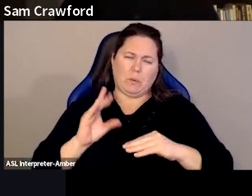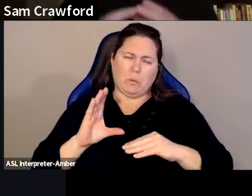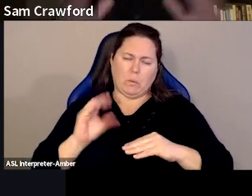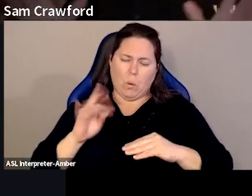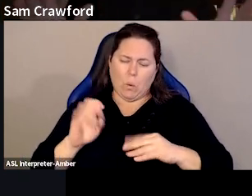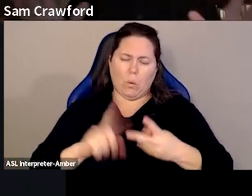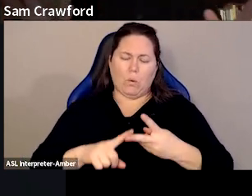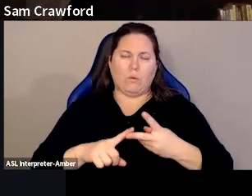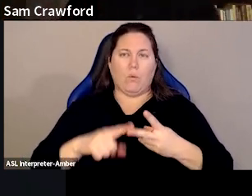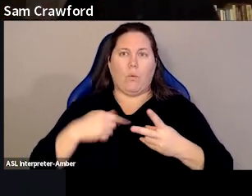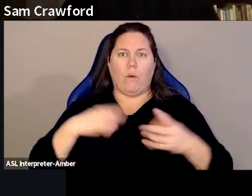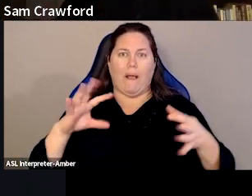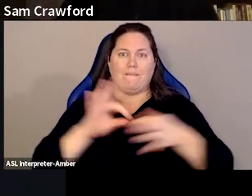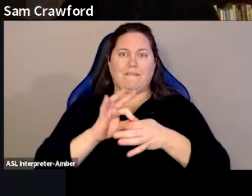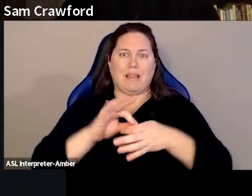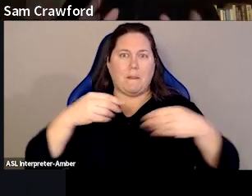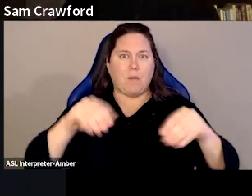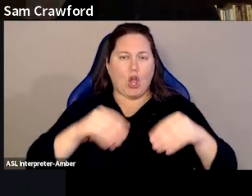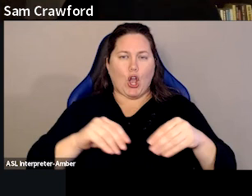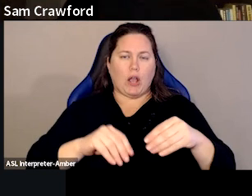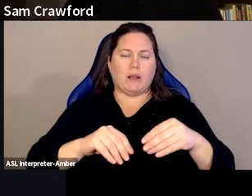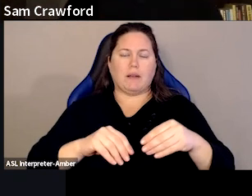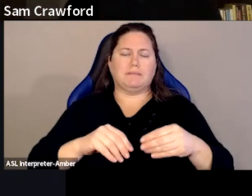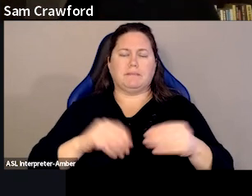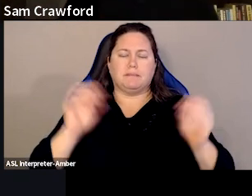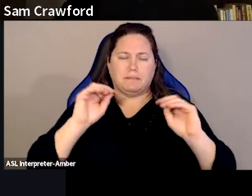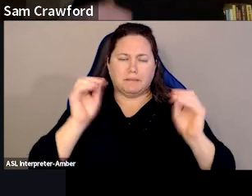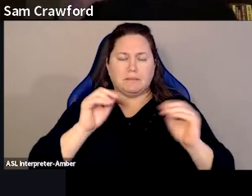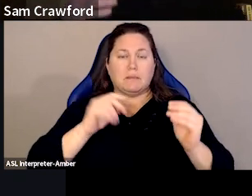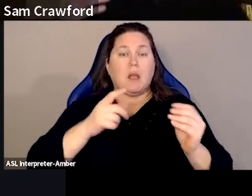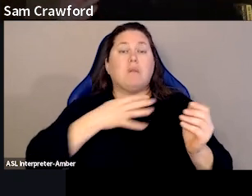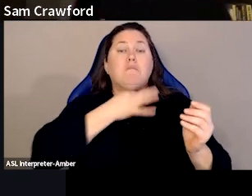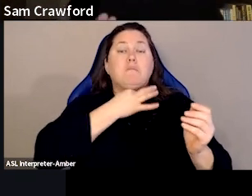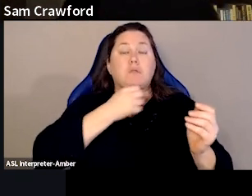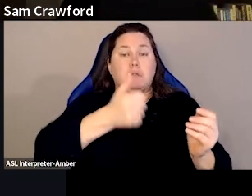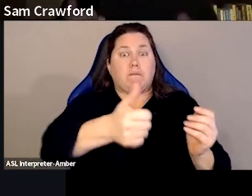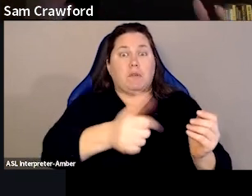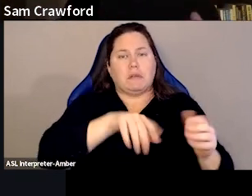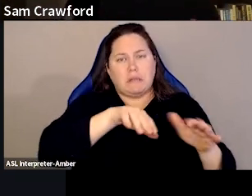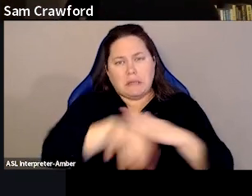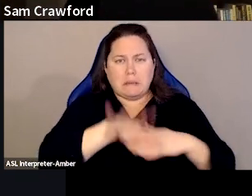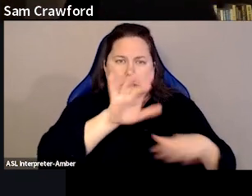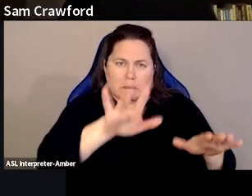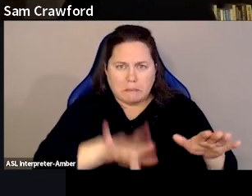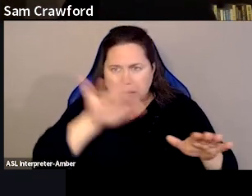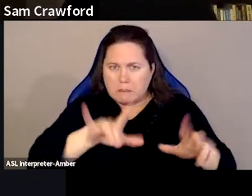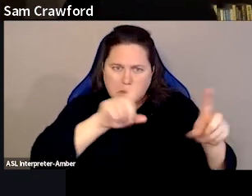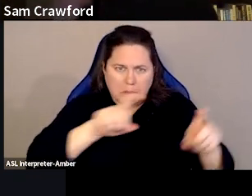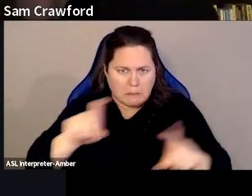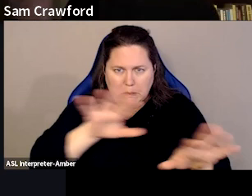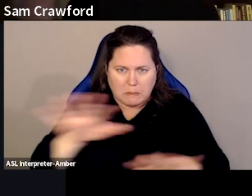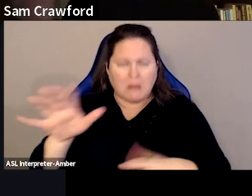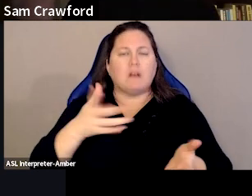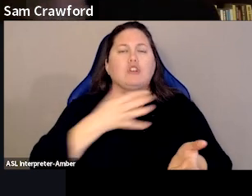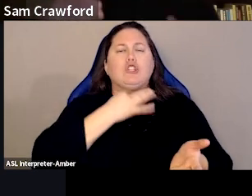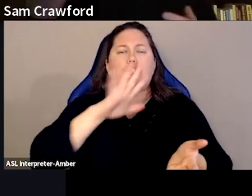links. So if you go and just check these out, then I'd love to hear about your experiences. So what I'm going to do is I'm going to leave my email at